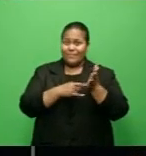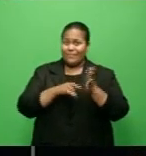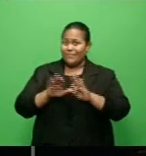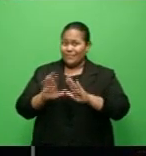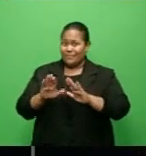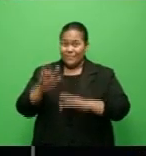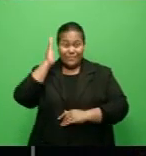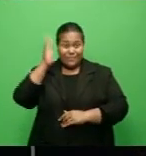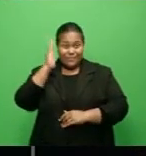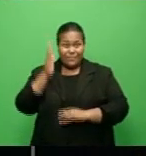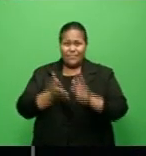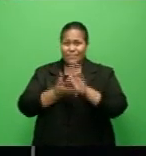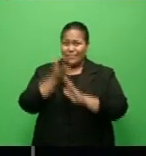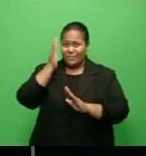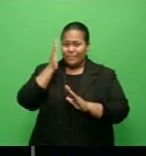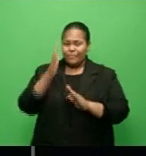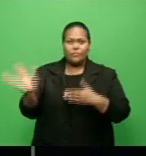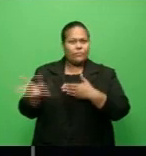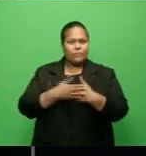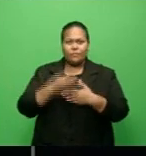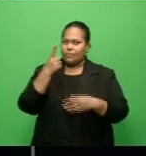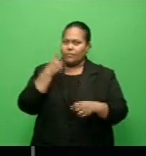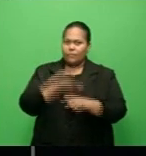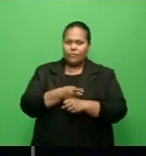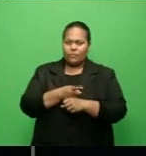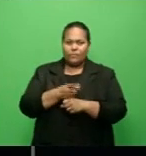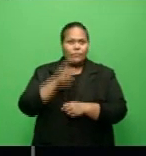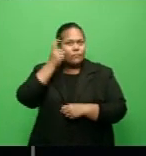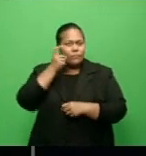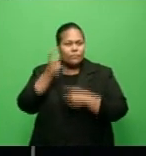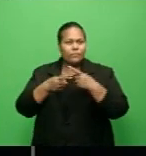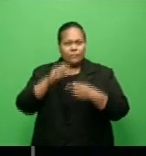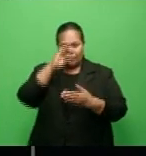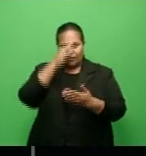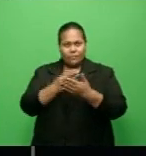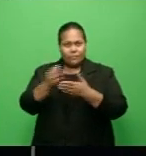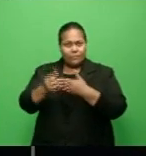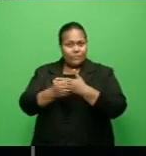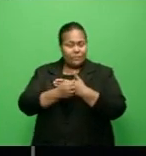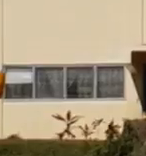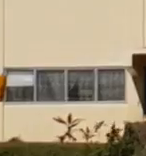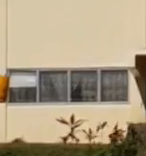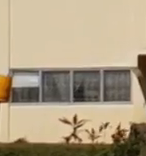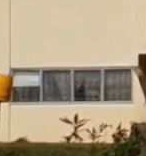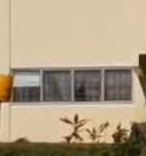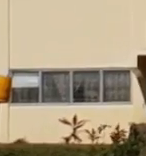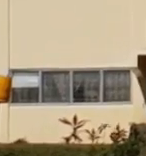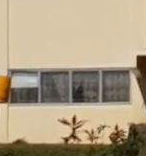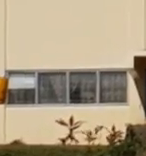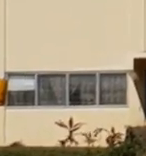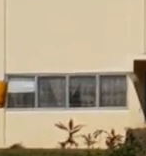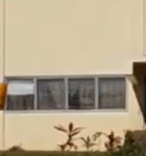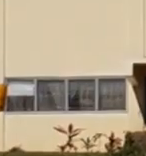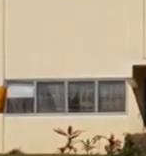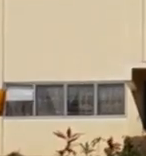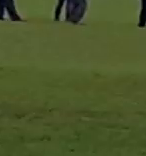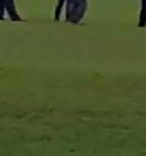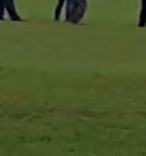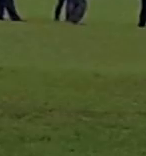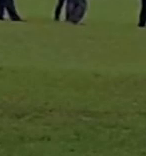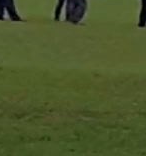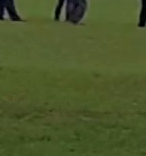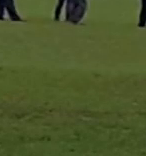for a week following concerns of the students' safety. The Education Ministry confirms the 109 students did not attend